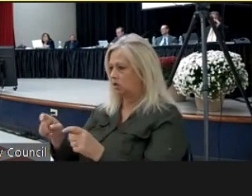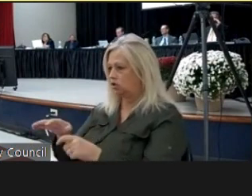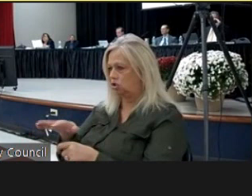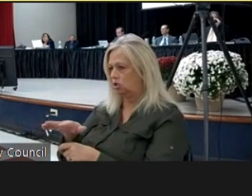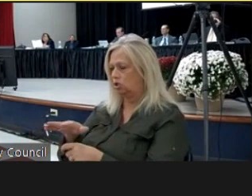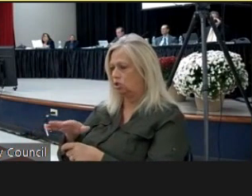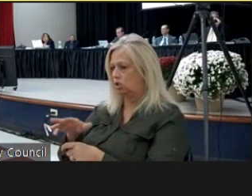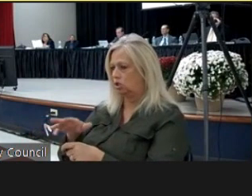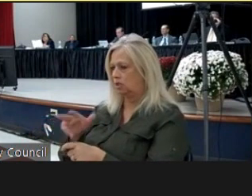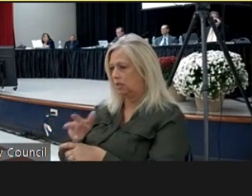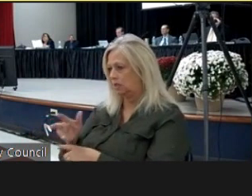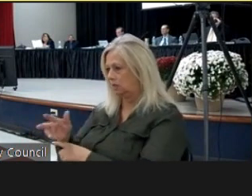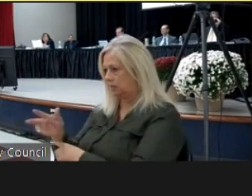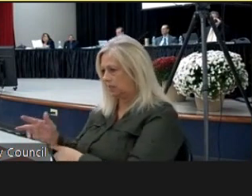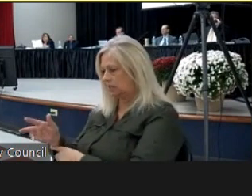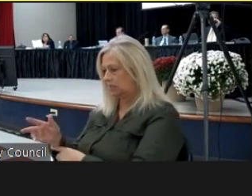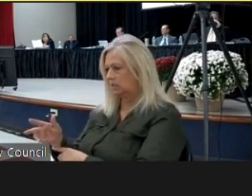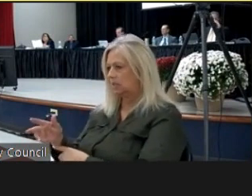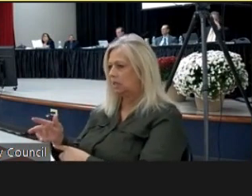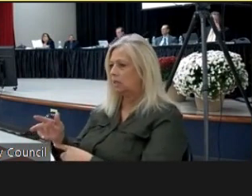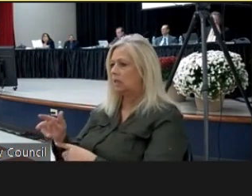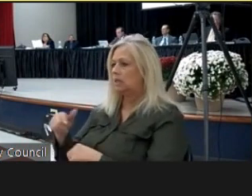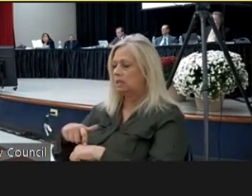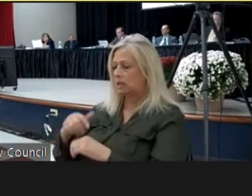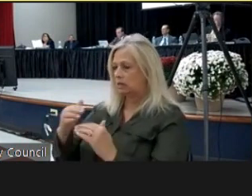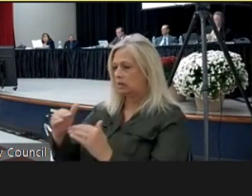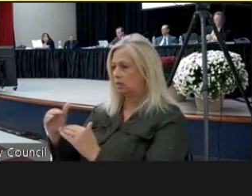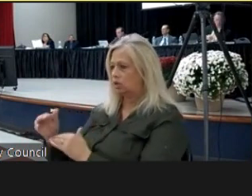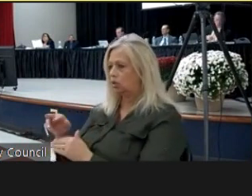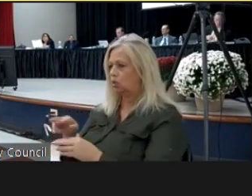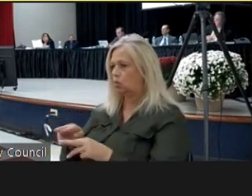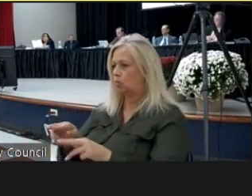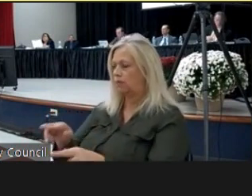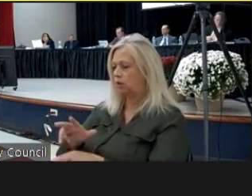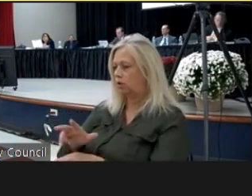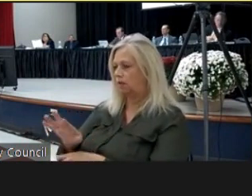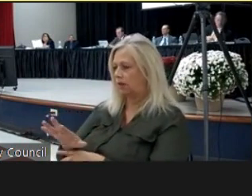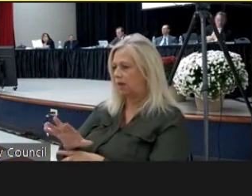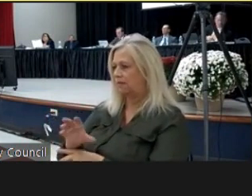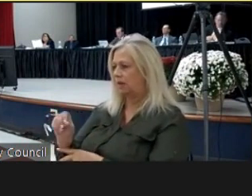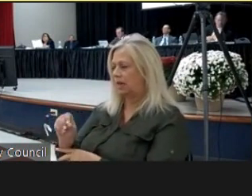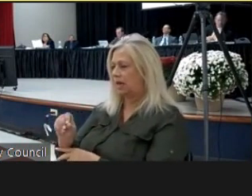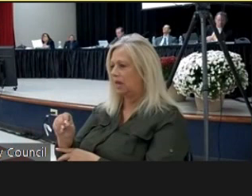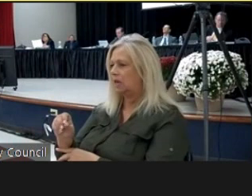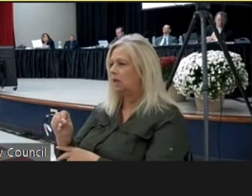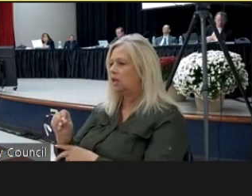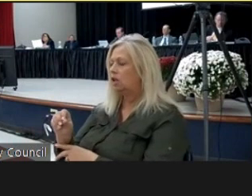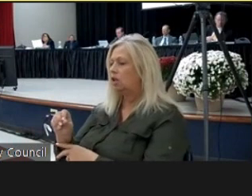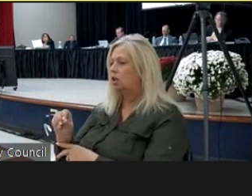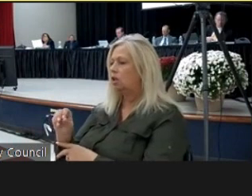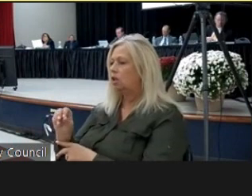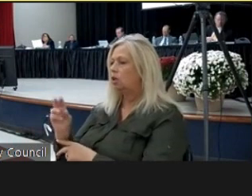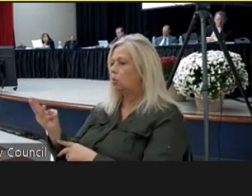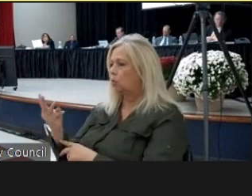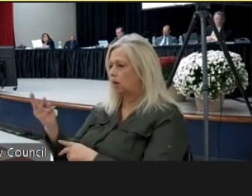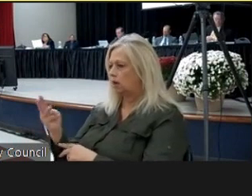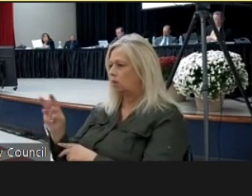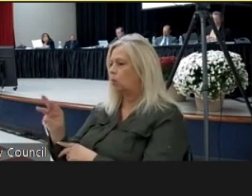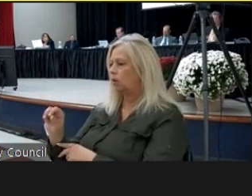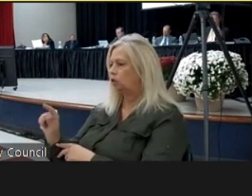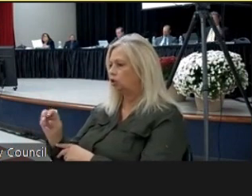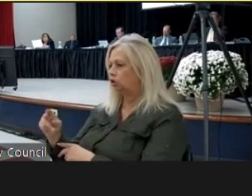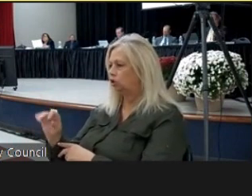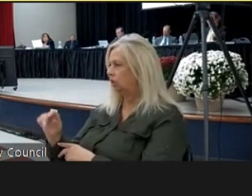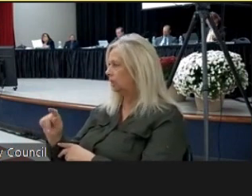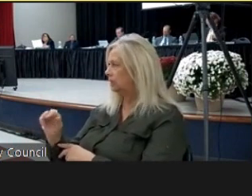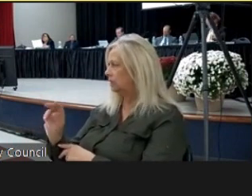The boundaries of that now are the River 35, South Third, and Washington, a little bit broader area, clean up some public spaces throughout